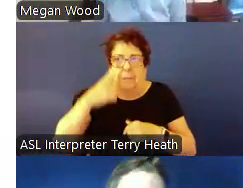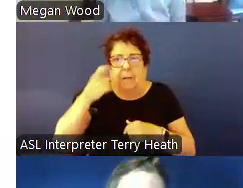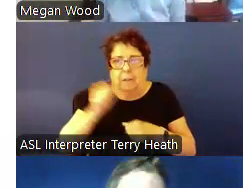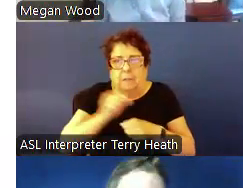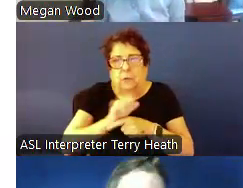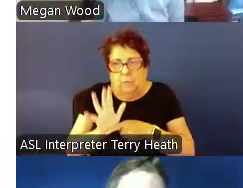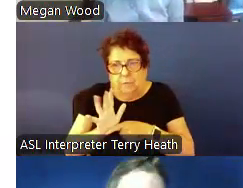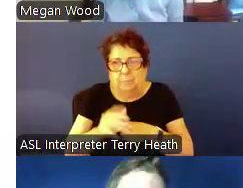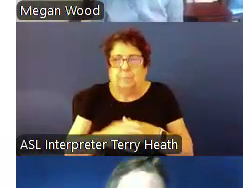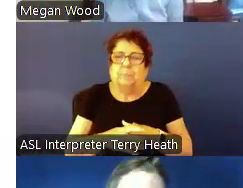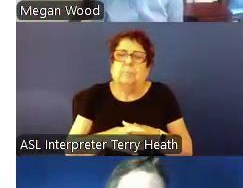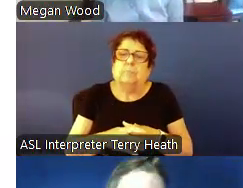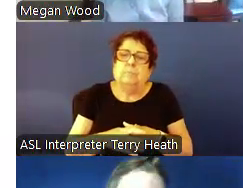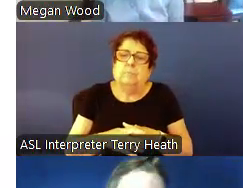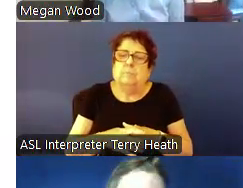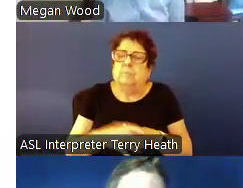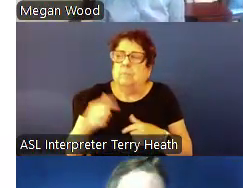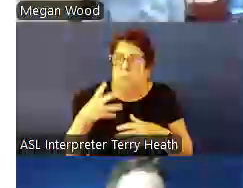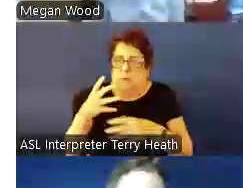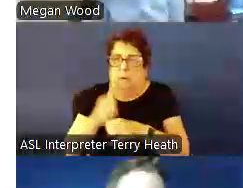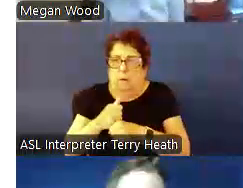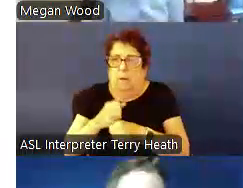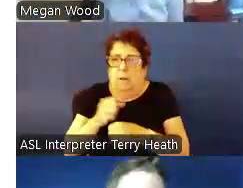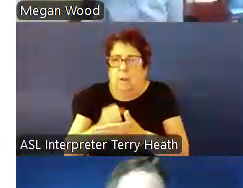that doesn't require a signature from the client